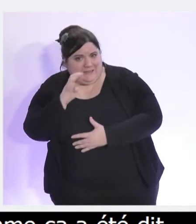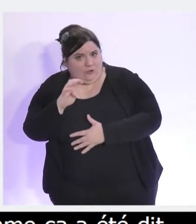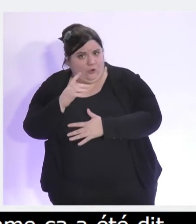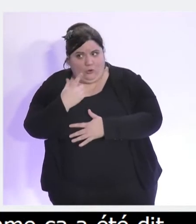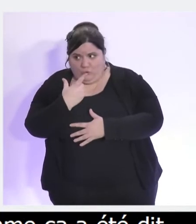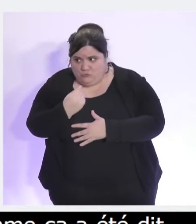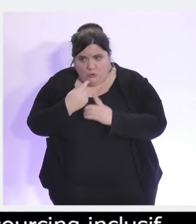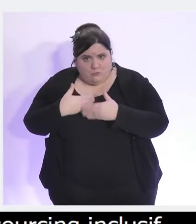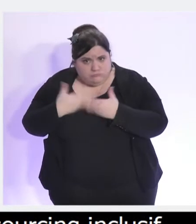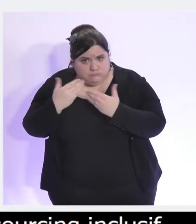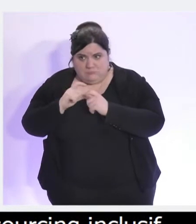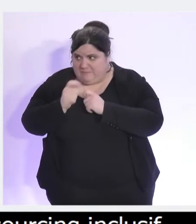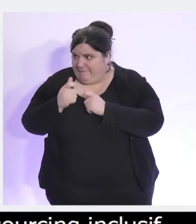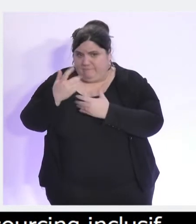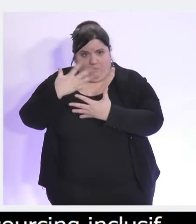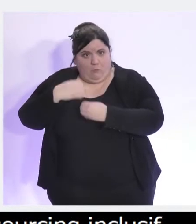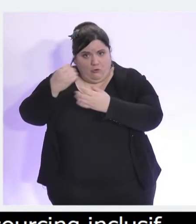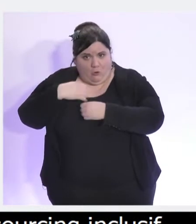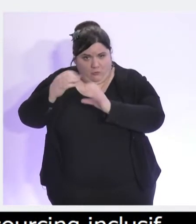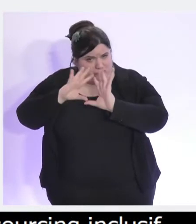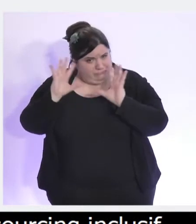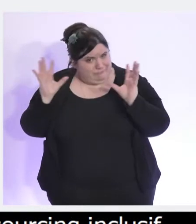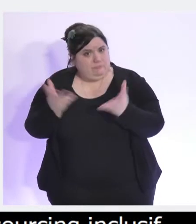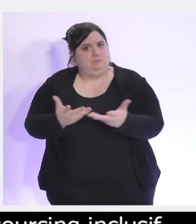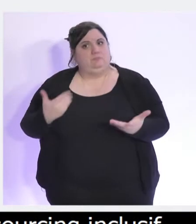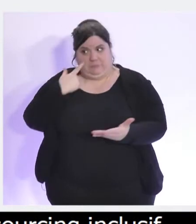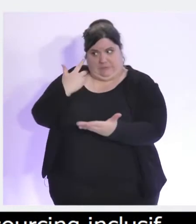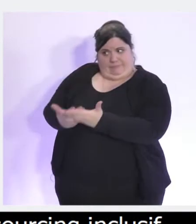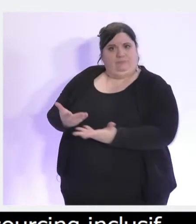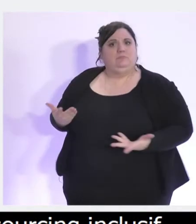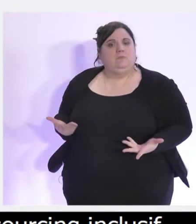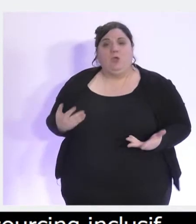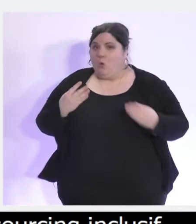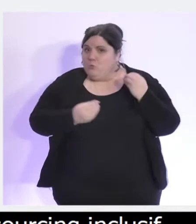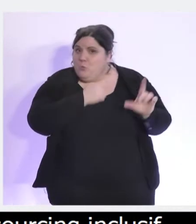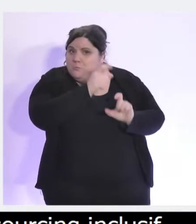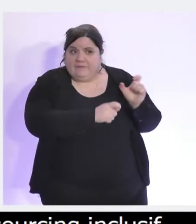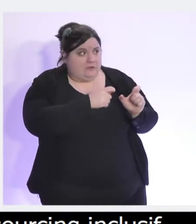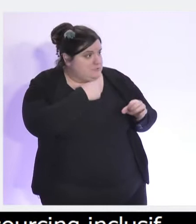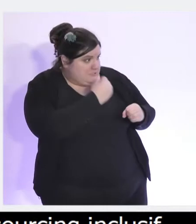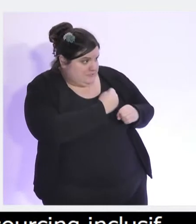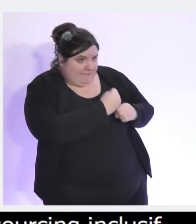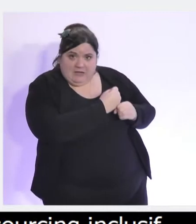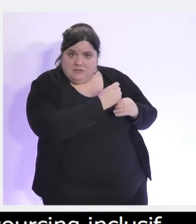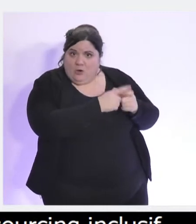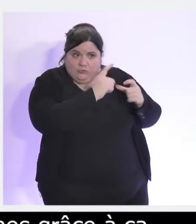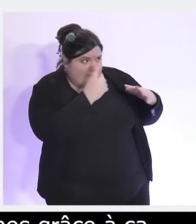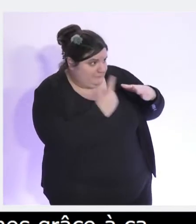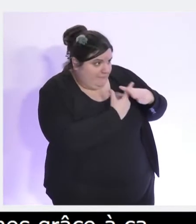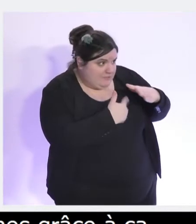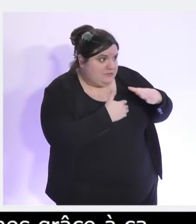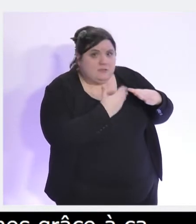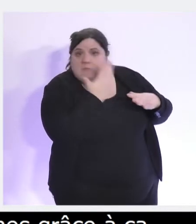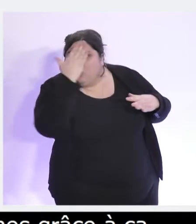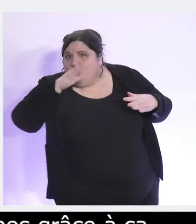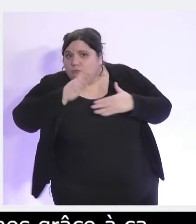is changing. So it's a way of kind of getting a foot in the door. And some people, when they do the Juiday, they're already in a job. So it's a way of